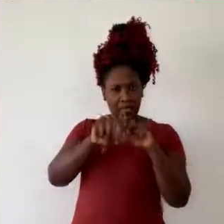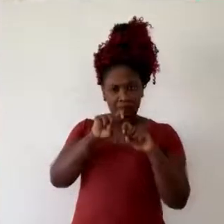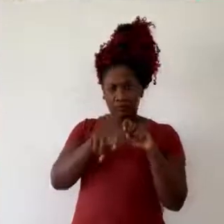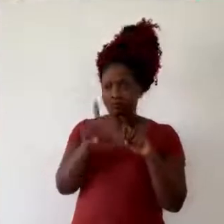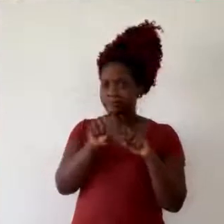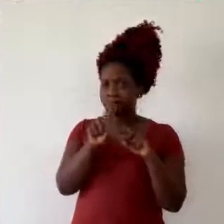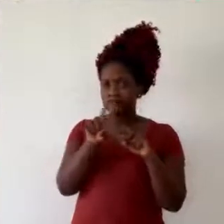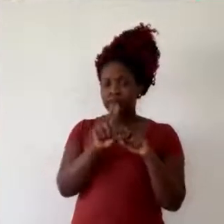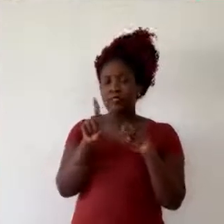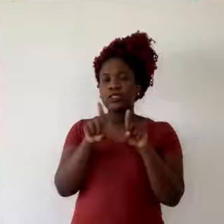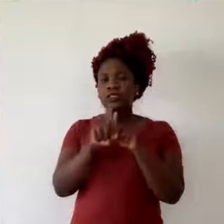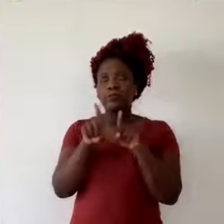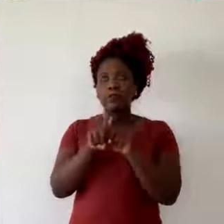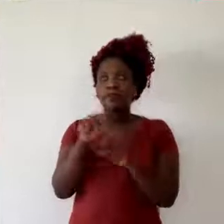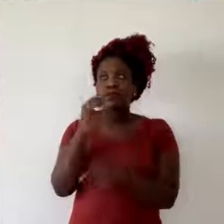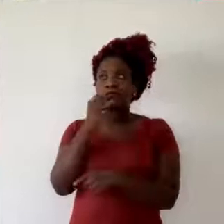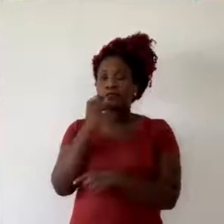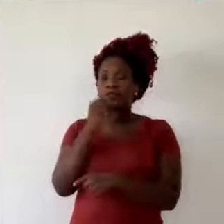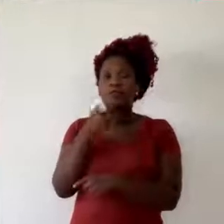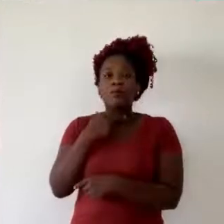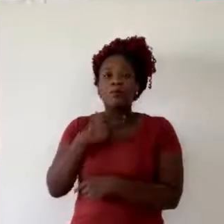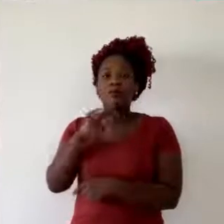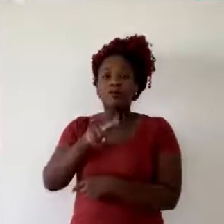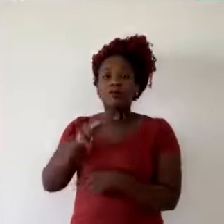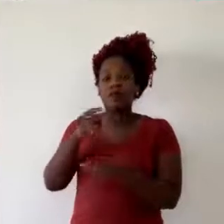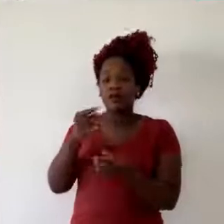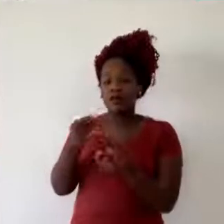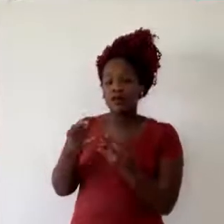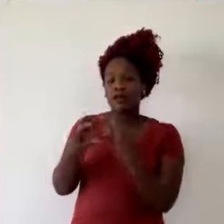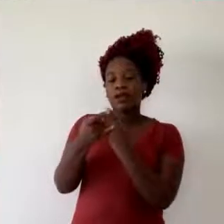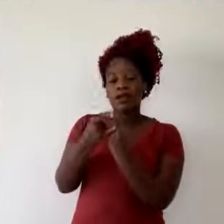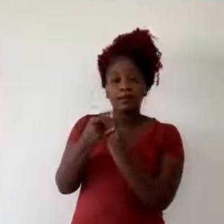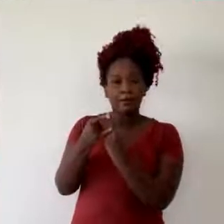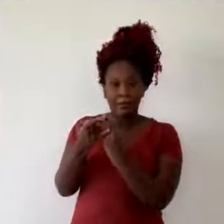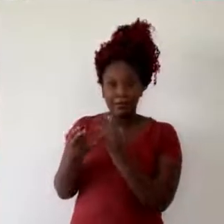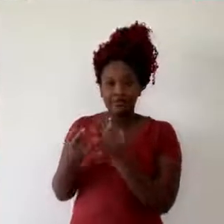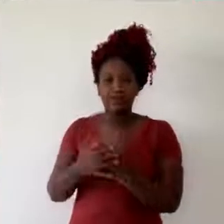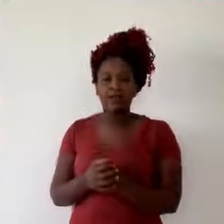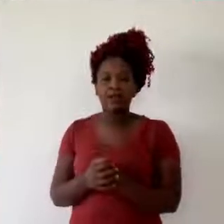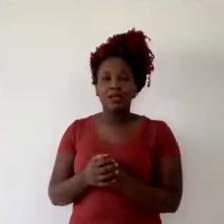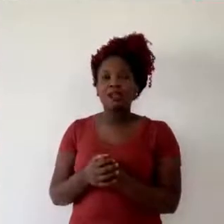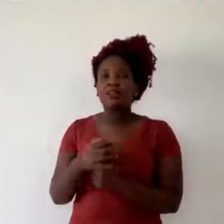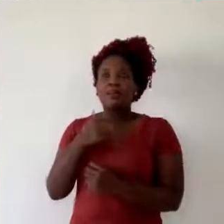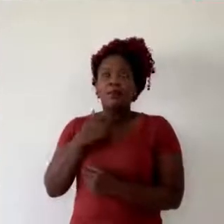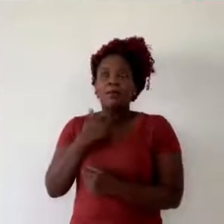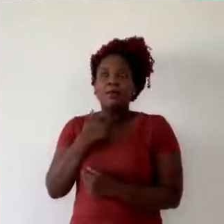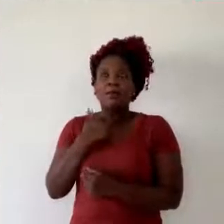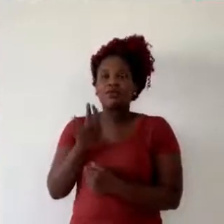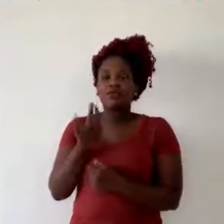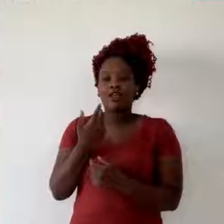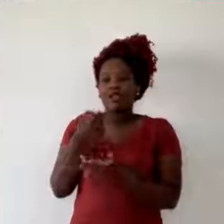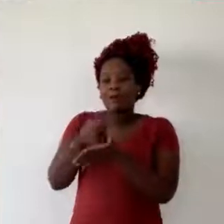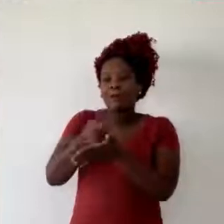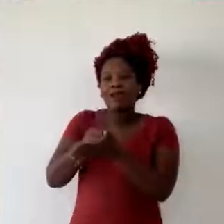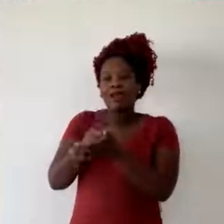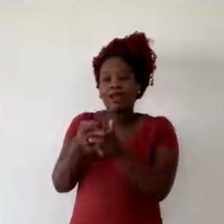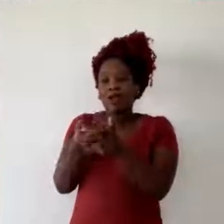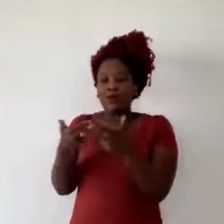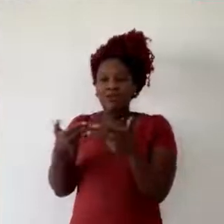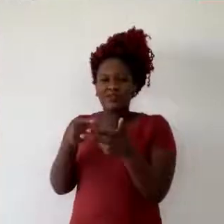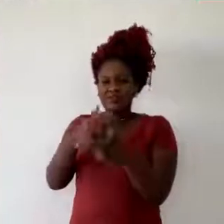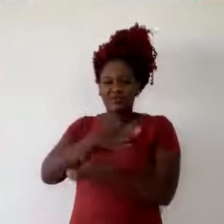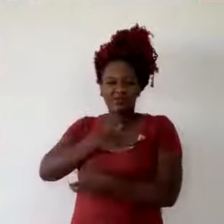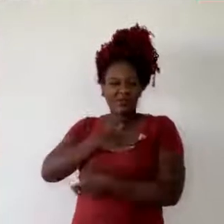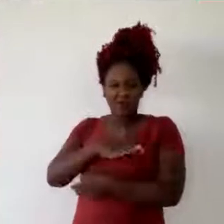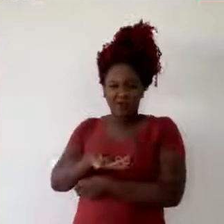to sexual acts, but denying you the right to use the condoms and